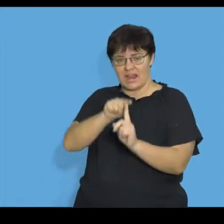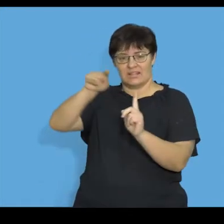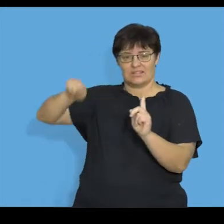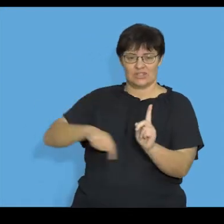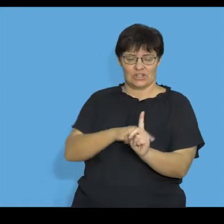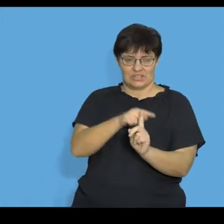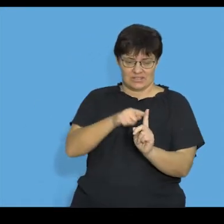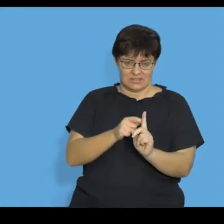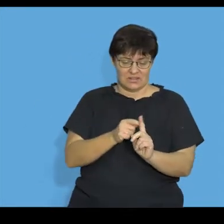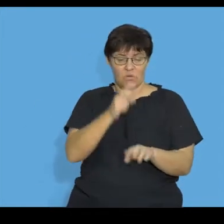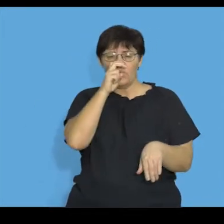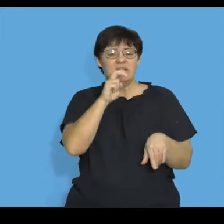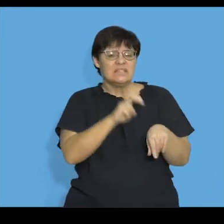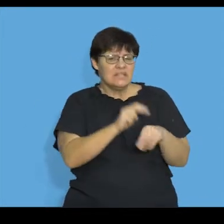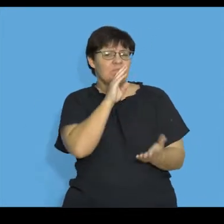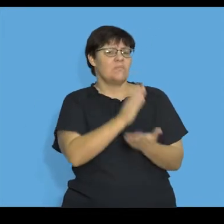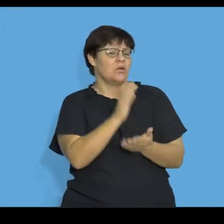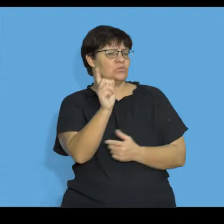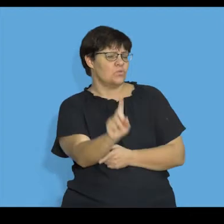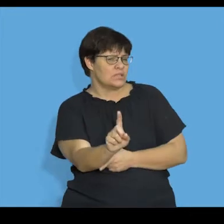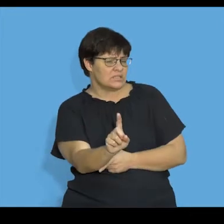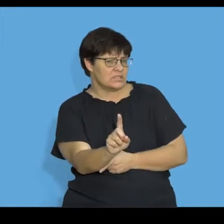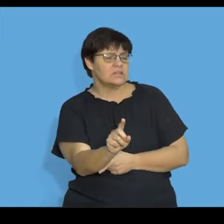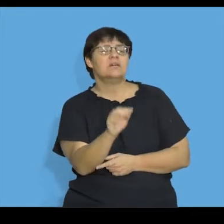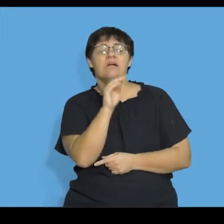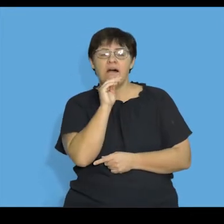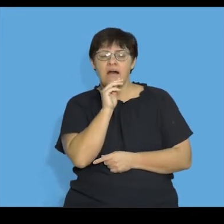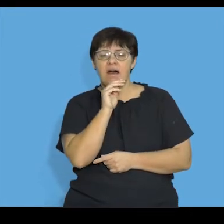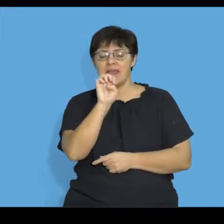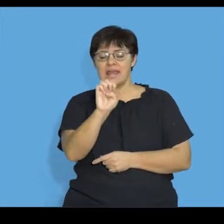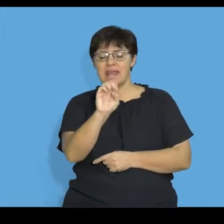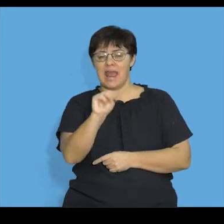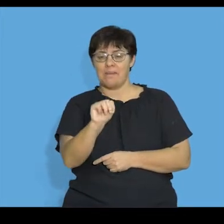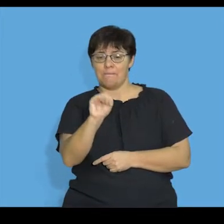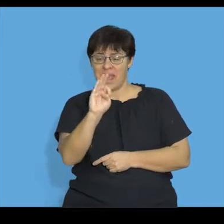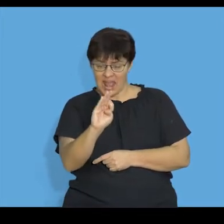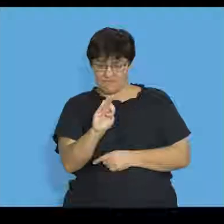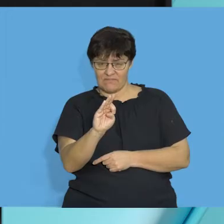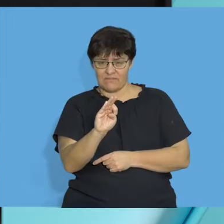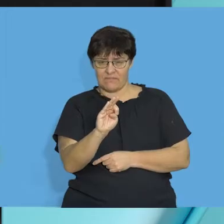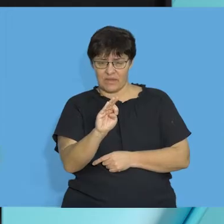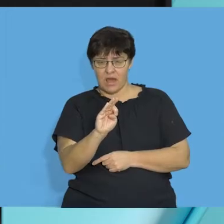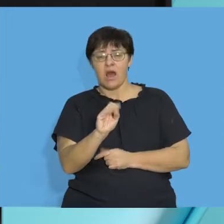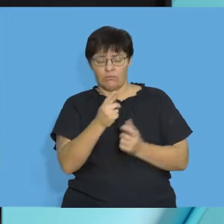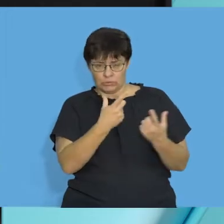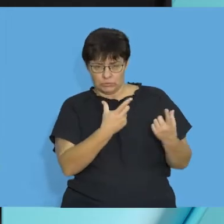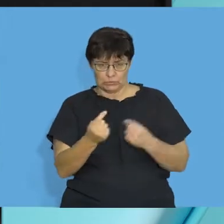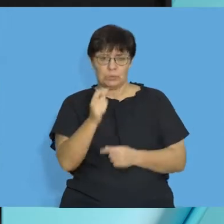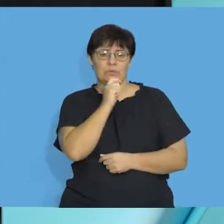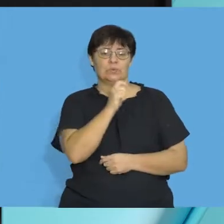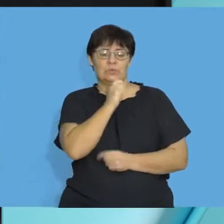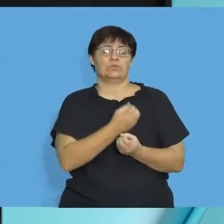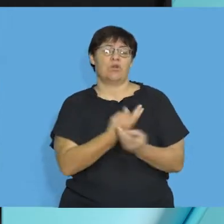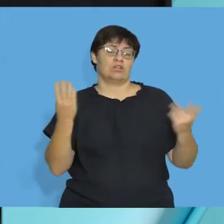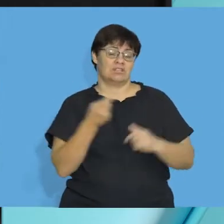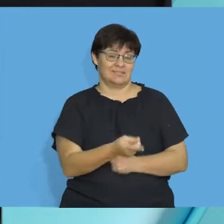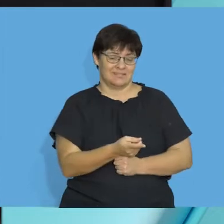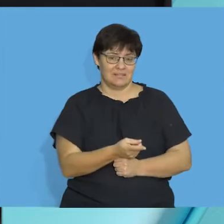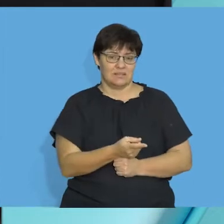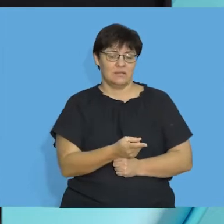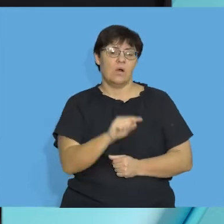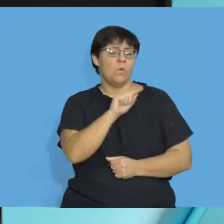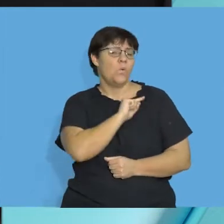we're going to need to make sure that we are working with EMF as much as possible. And we're going to get used to doing that as